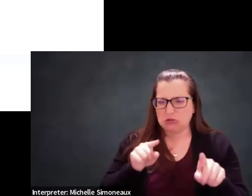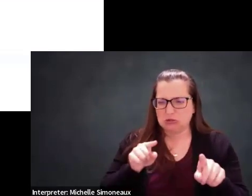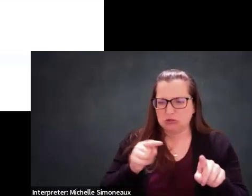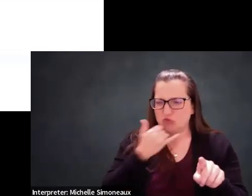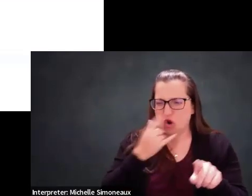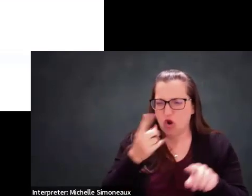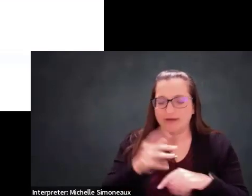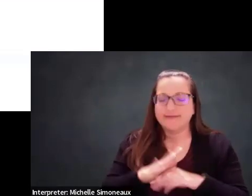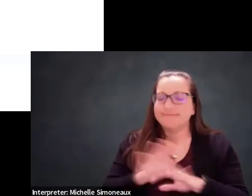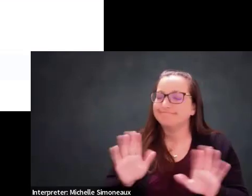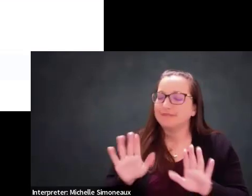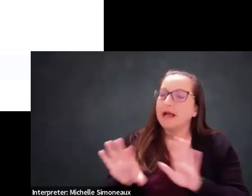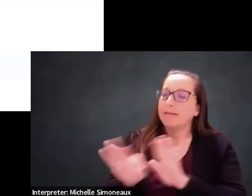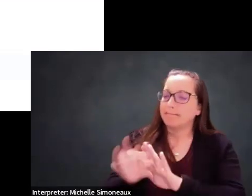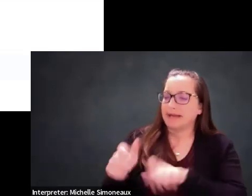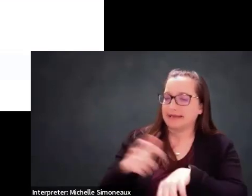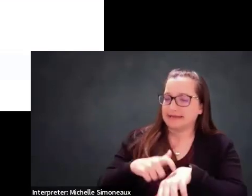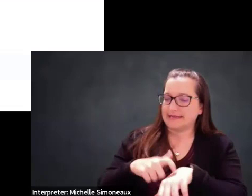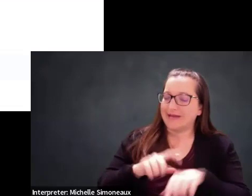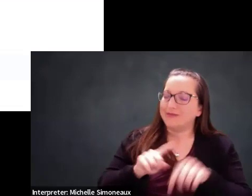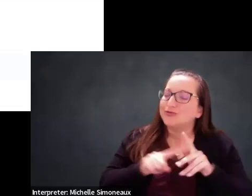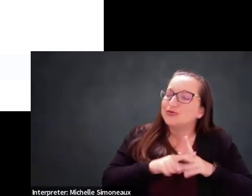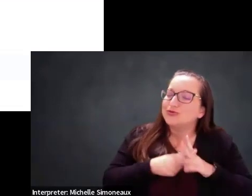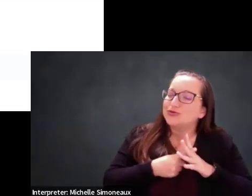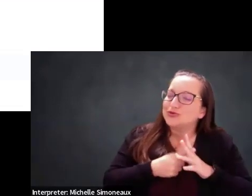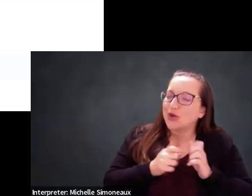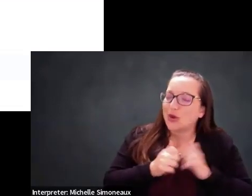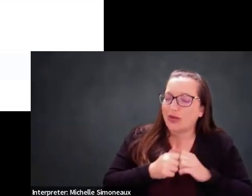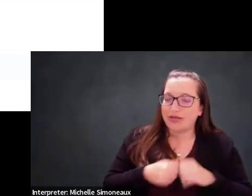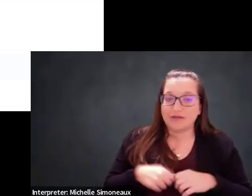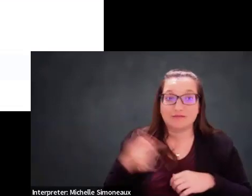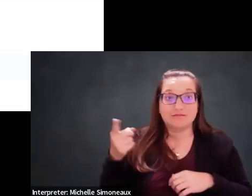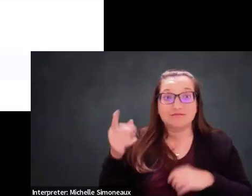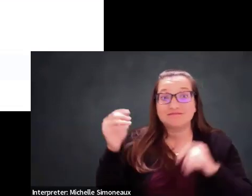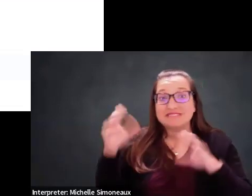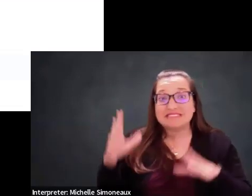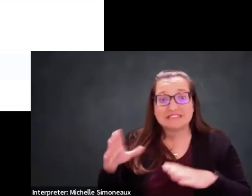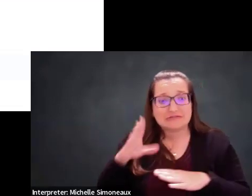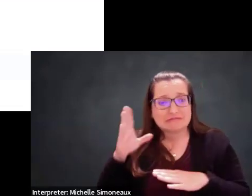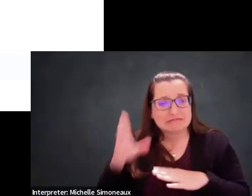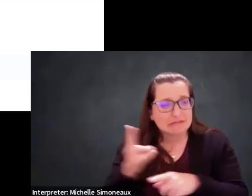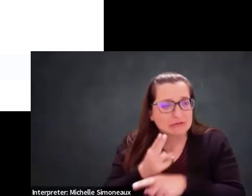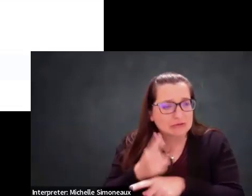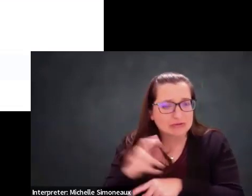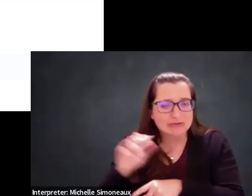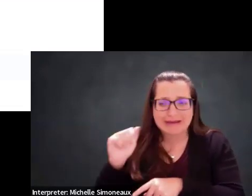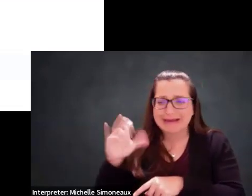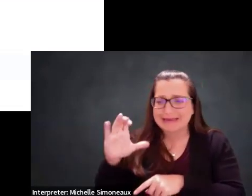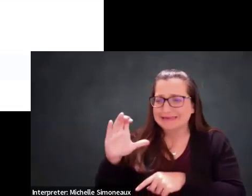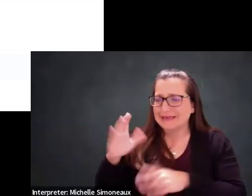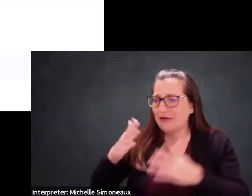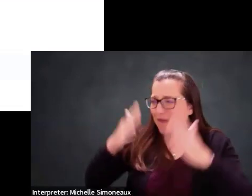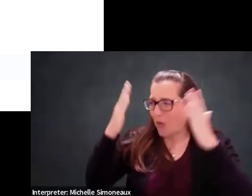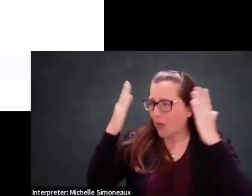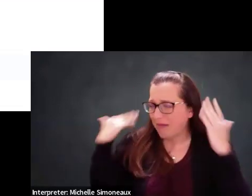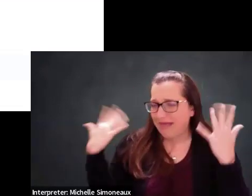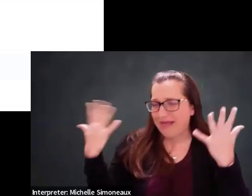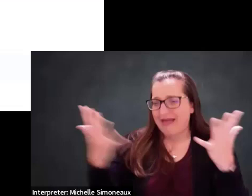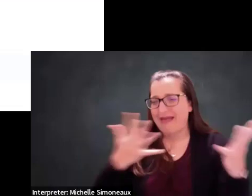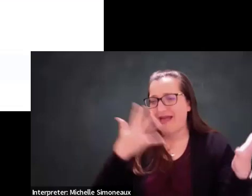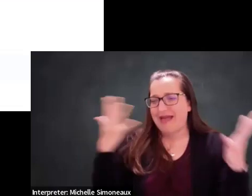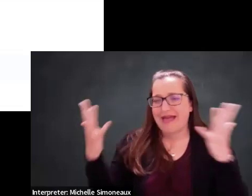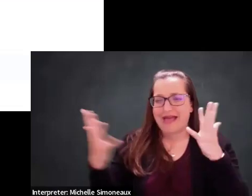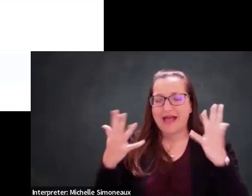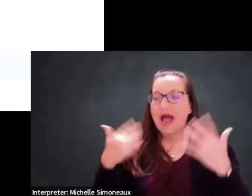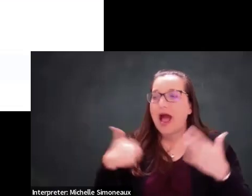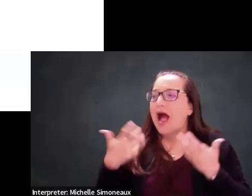to start with. So sometimes when I have teachers who have never used AAC before, they're very overwhelmed and I don't want it to end up in the student's